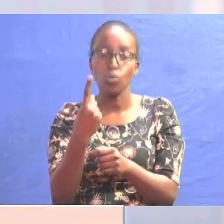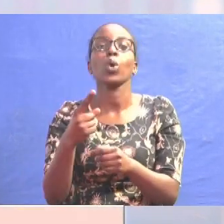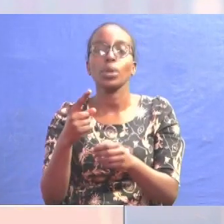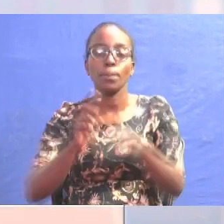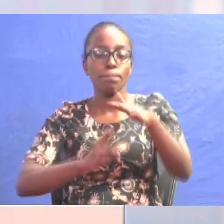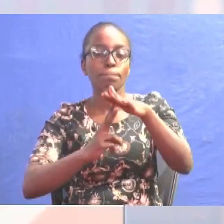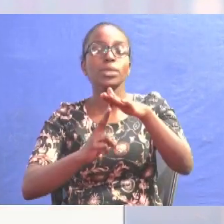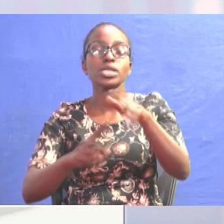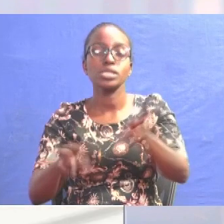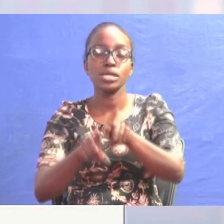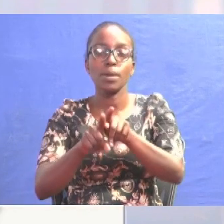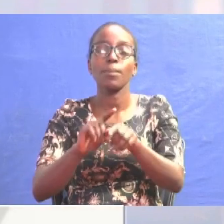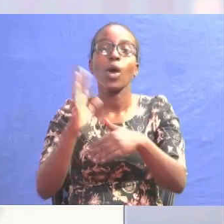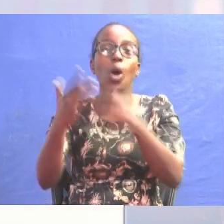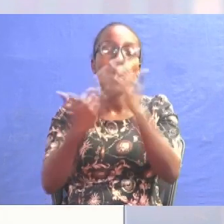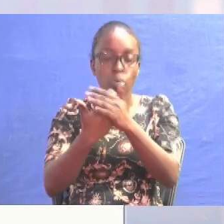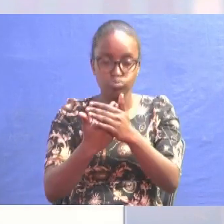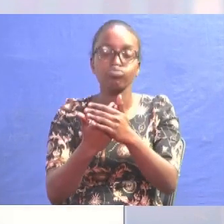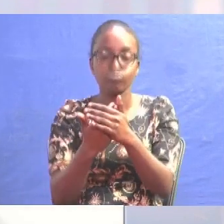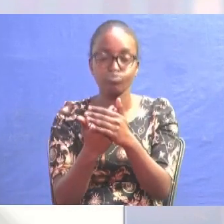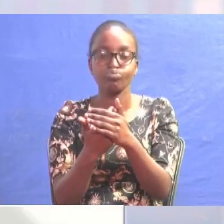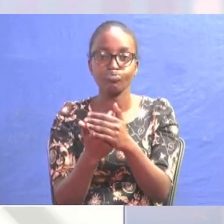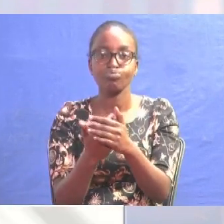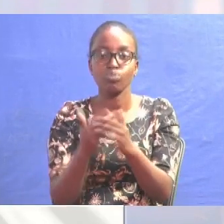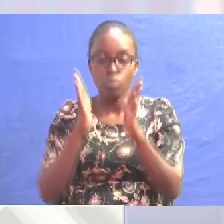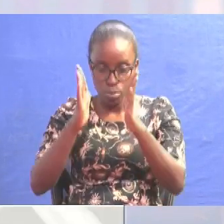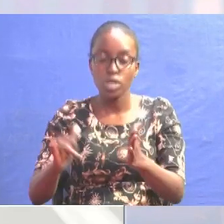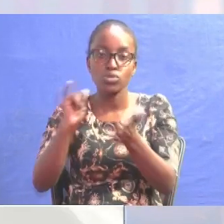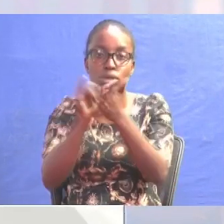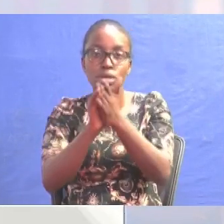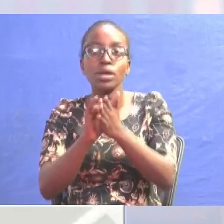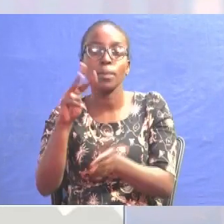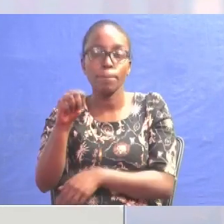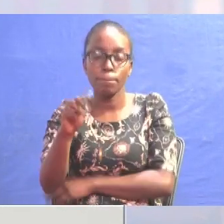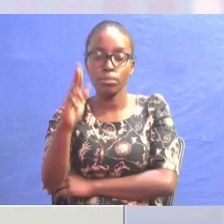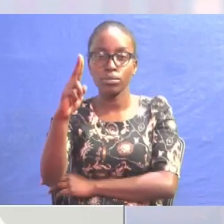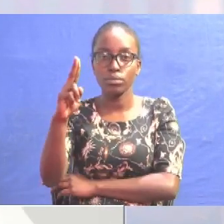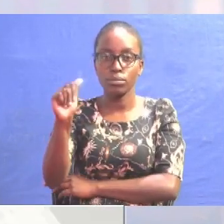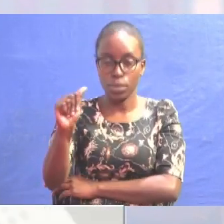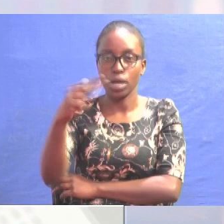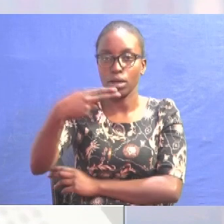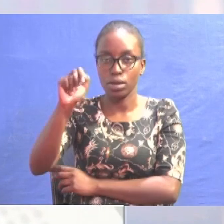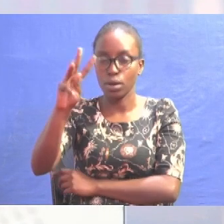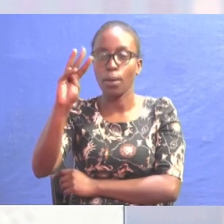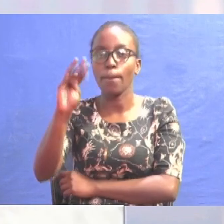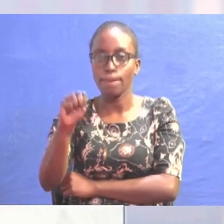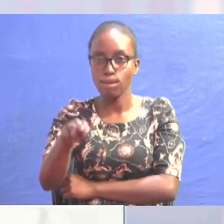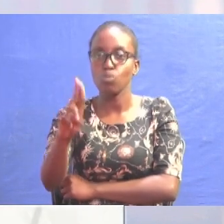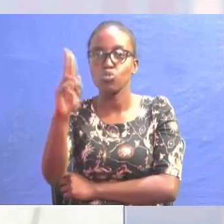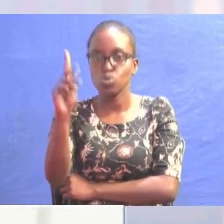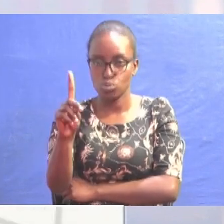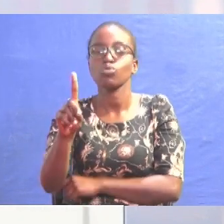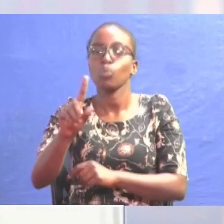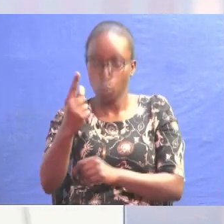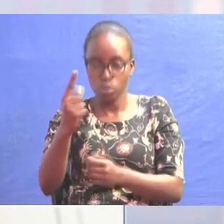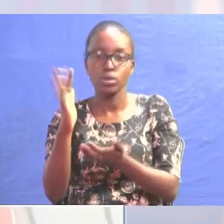probably the candidate here, Mr. Mahmoud, by the virtue of being the foreign minister of Djibouti, probably has made